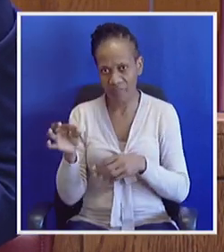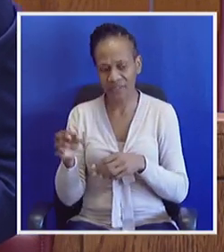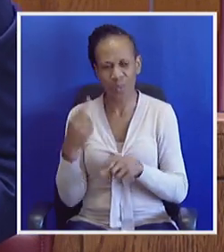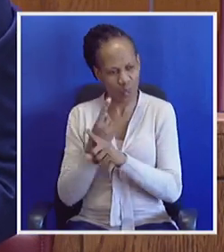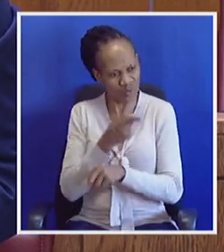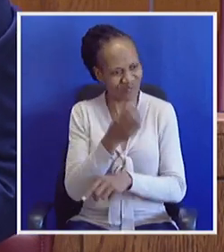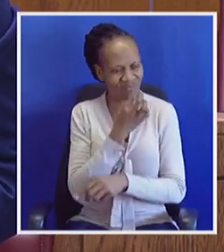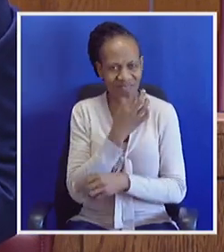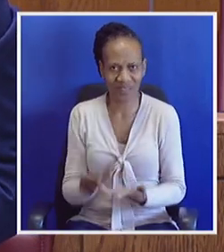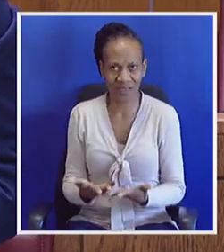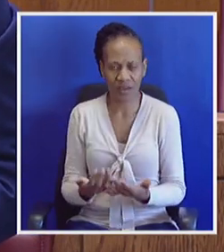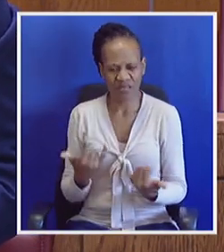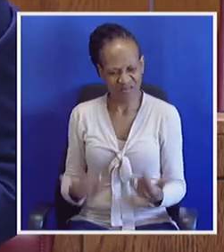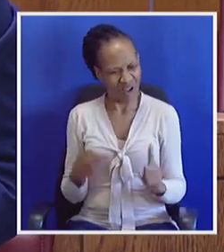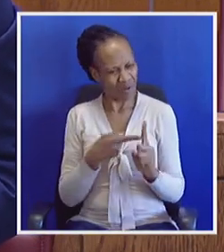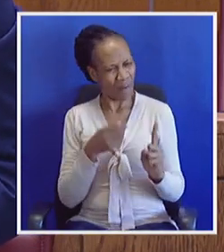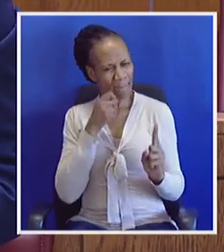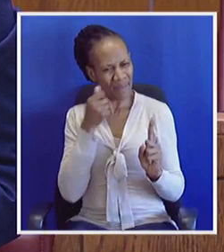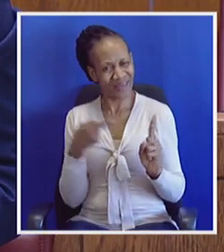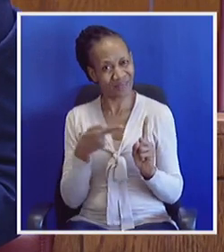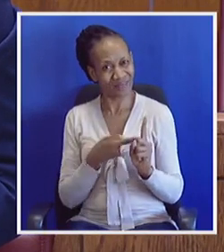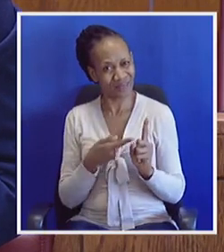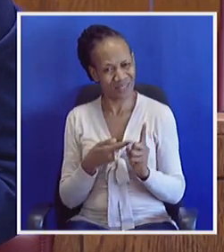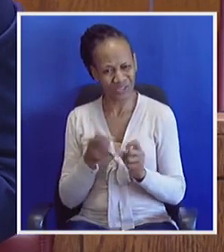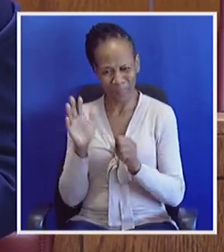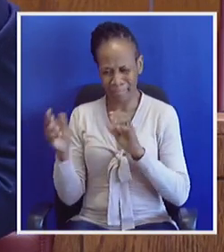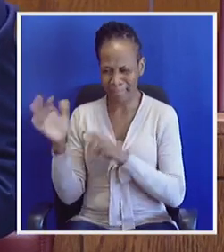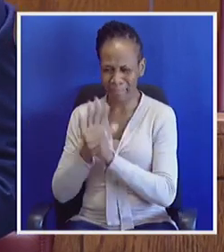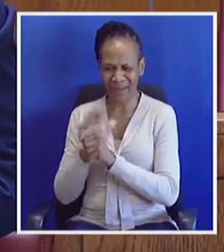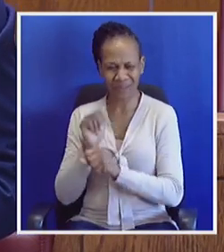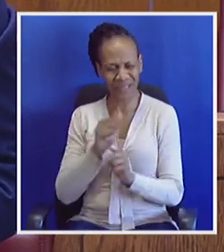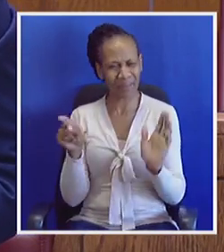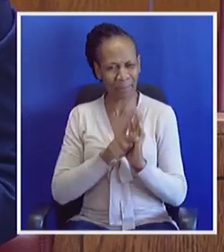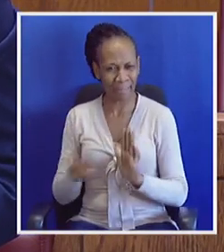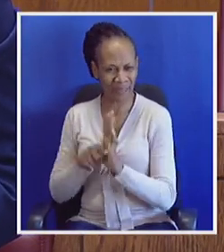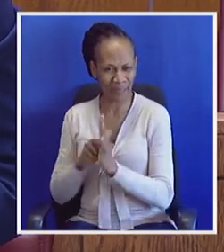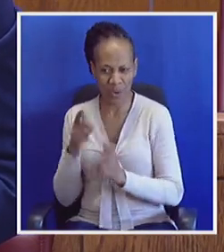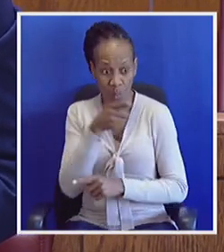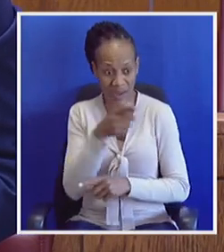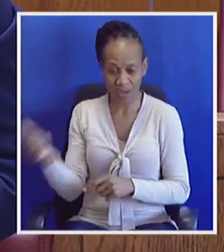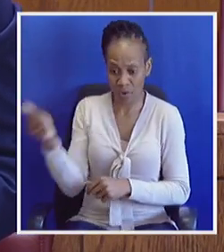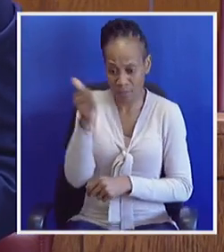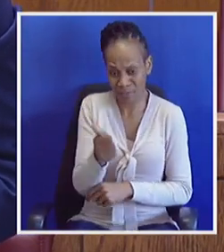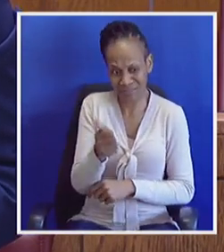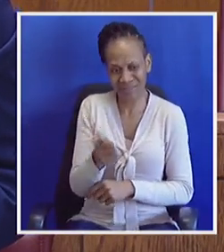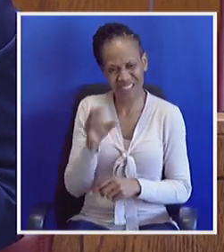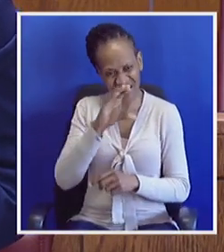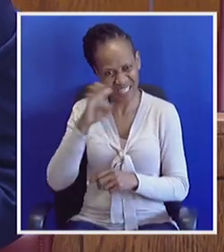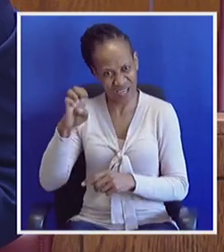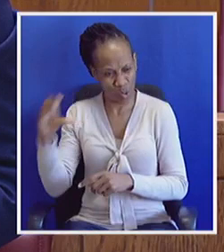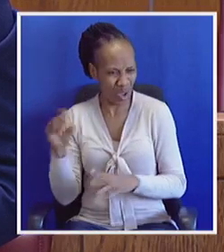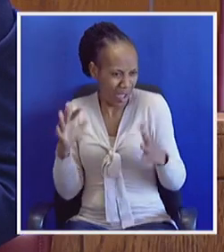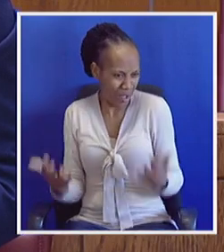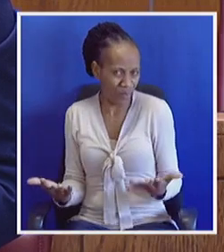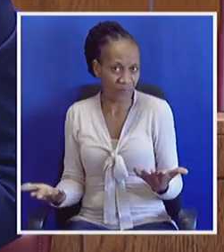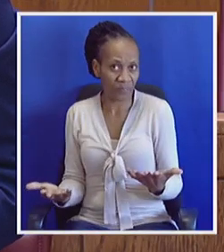claimed, how can a man with this questionable and controversial past be appointed to this position of the CEO? And if these allegations